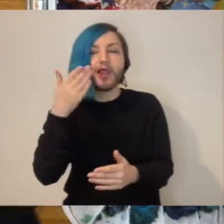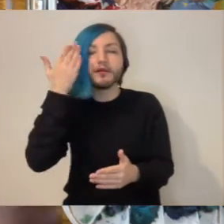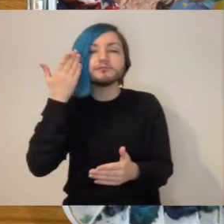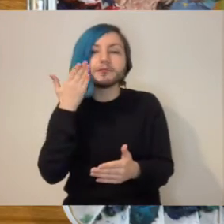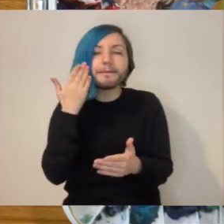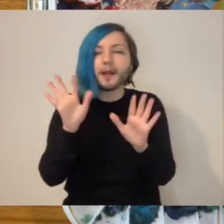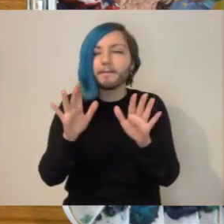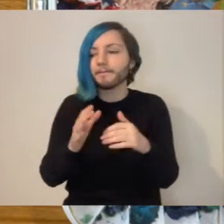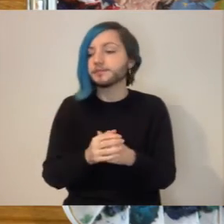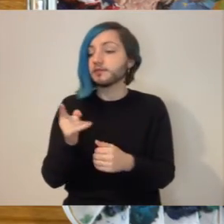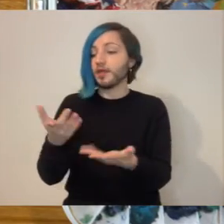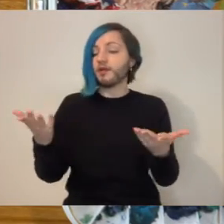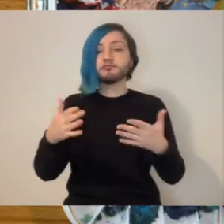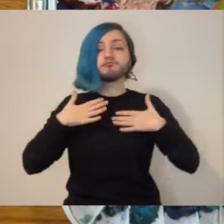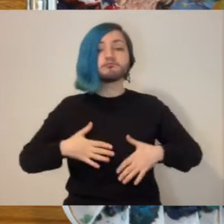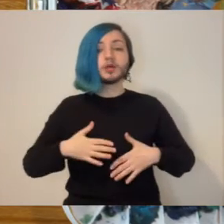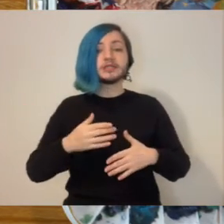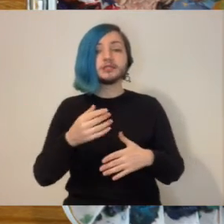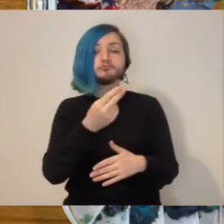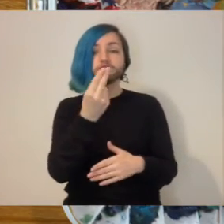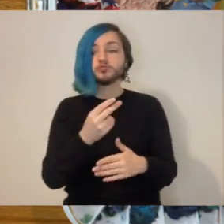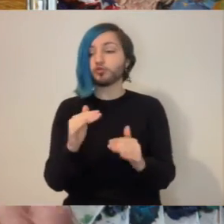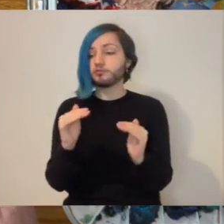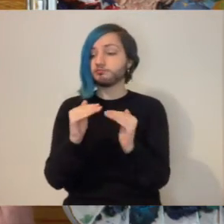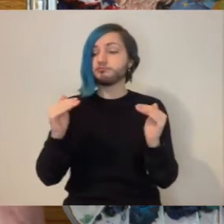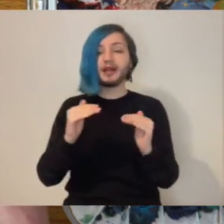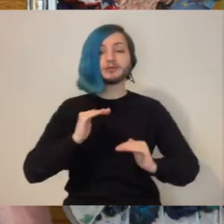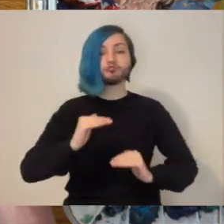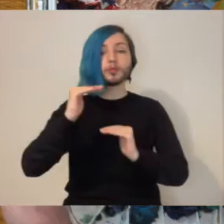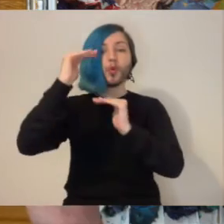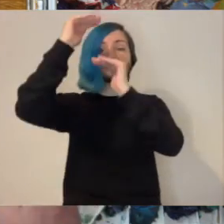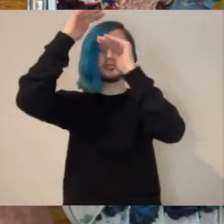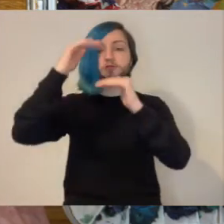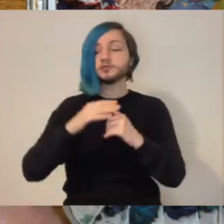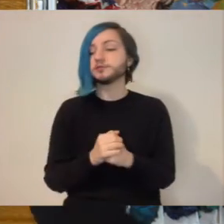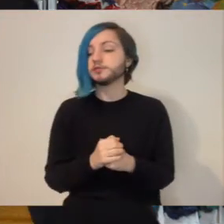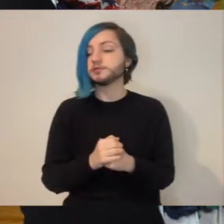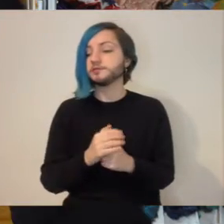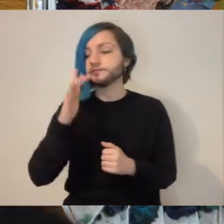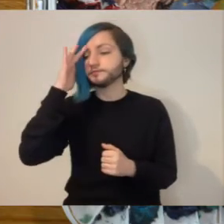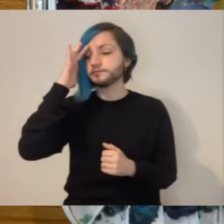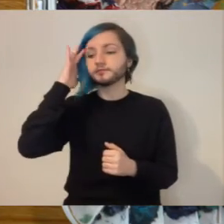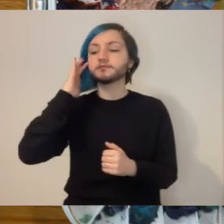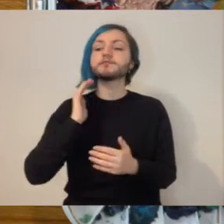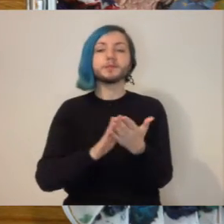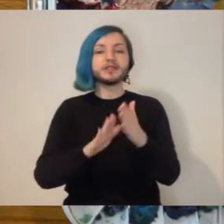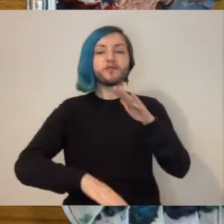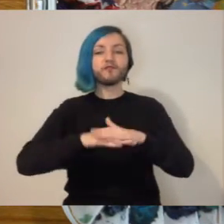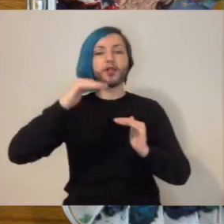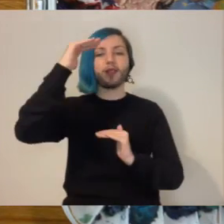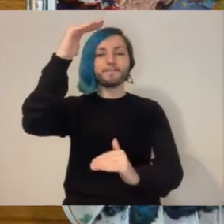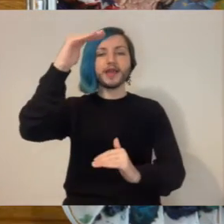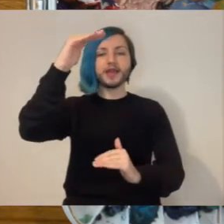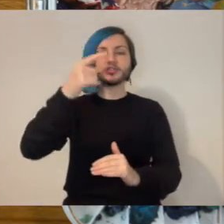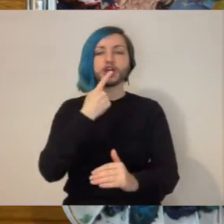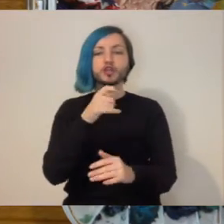put a bit of colour in there. So there we have it, the figure drawn in proportion to itself with it coming to the